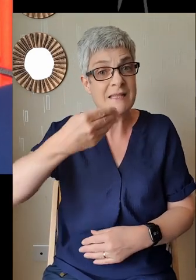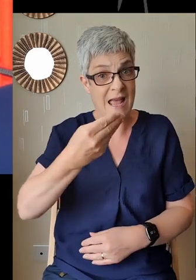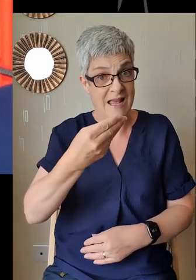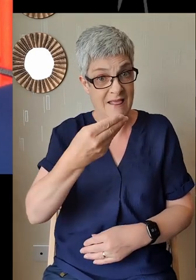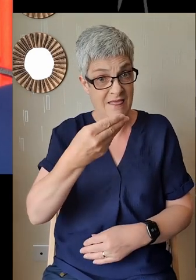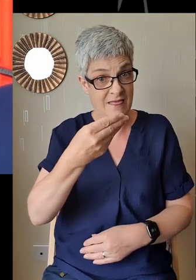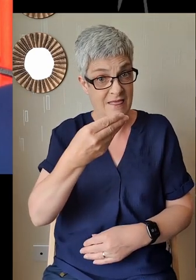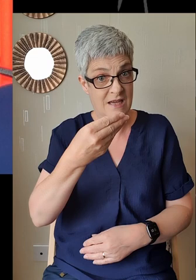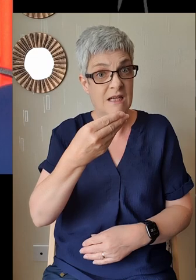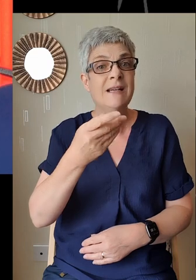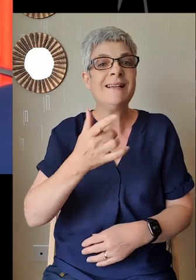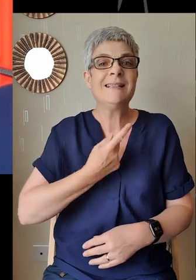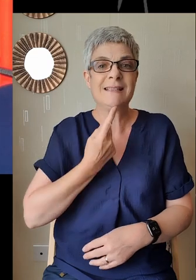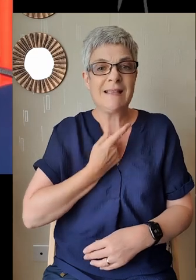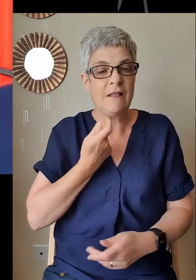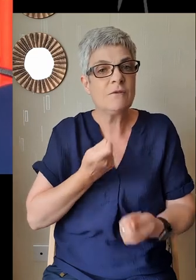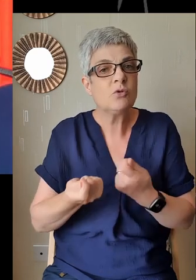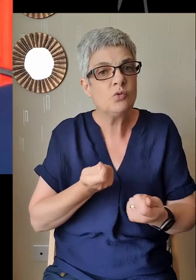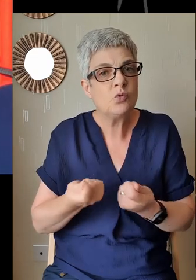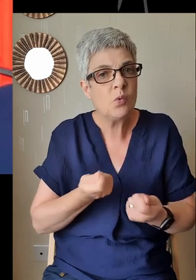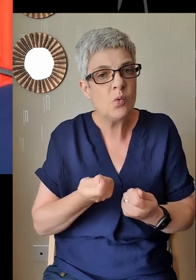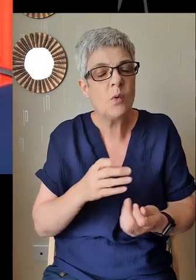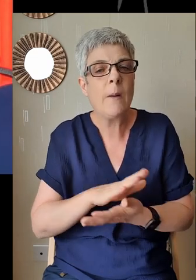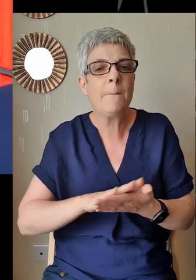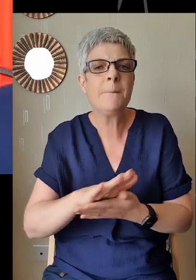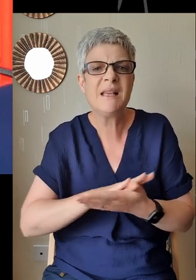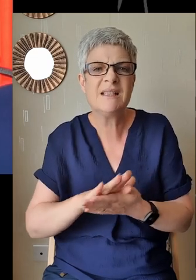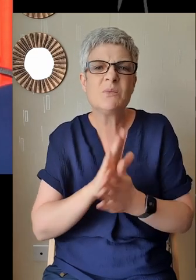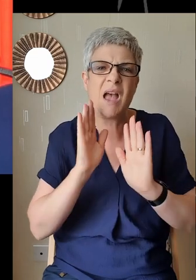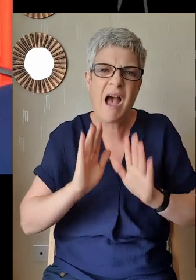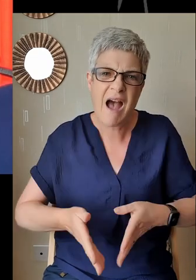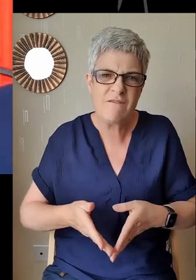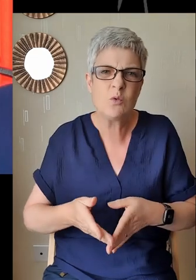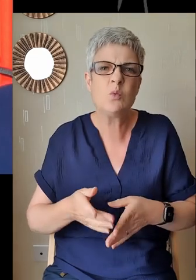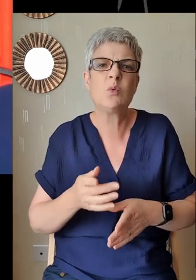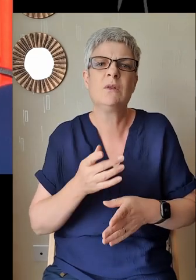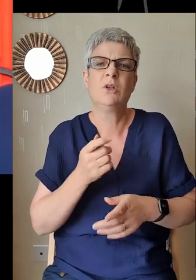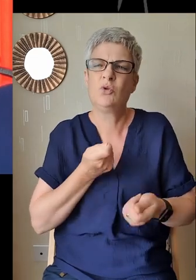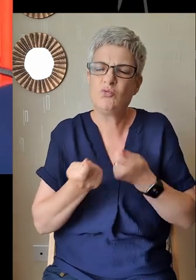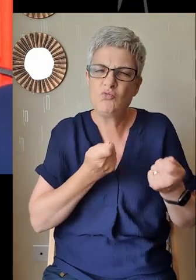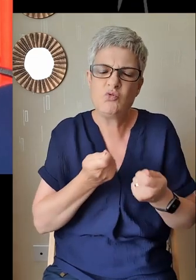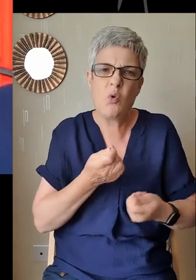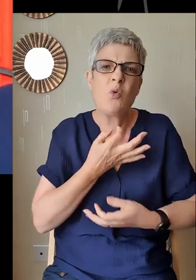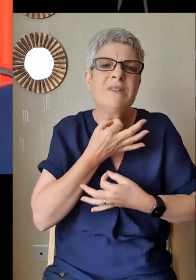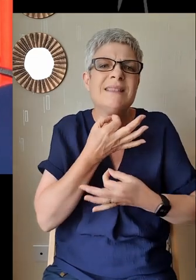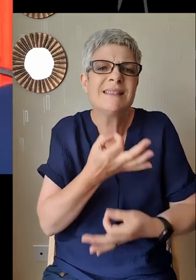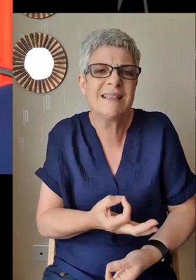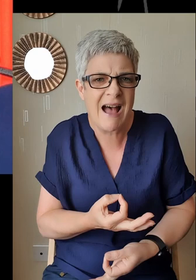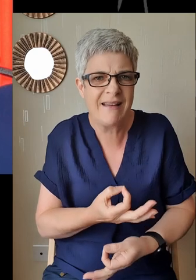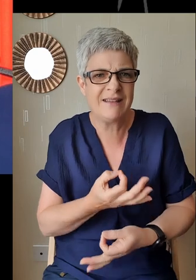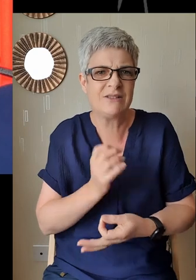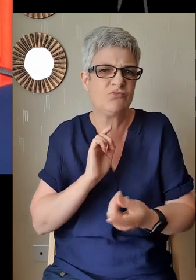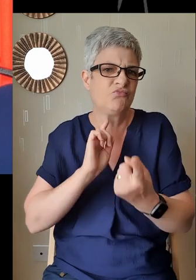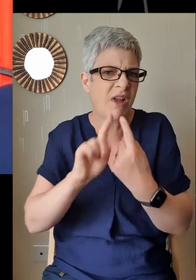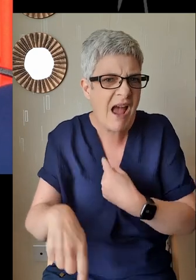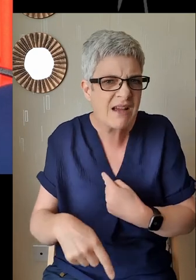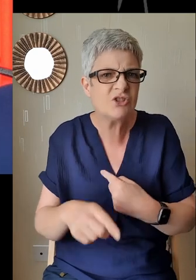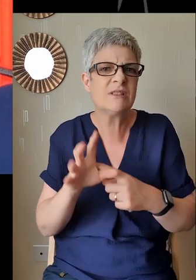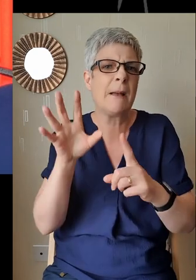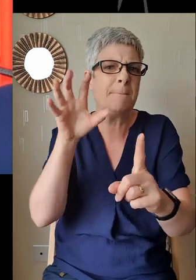self-control, is about how we are to be in control of our appetites, our desires, our reactions, our ambitions, and so